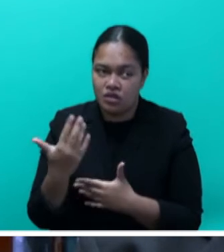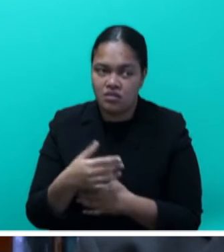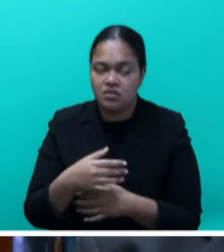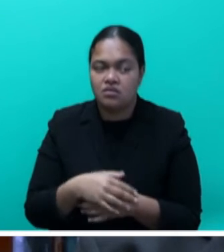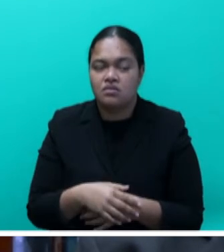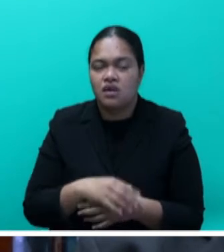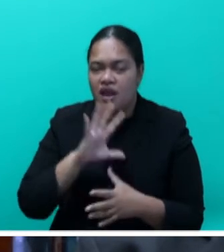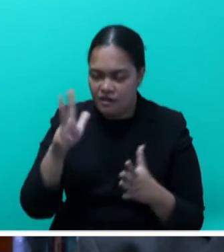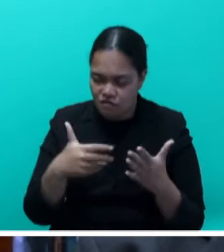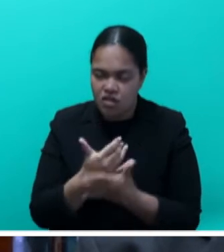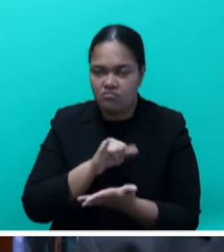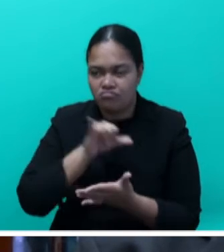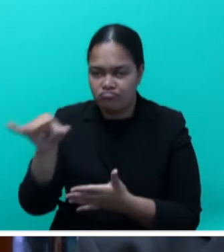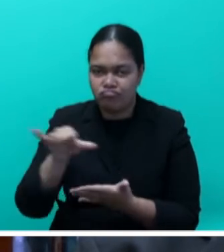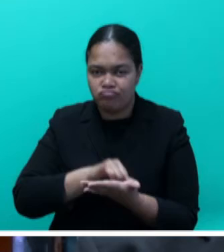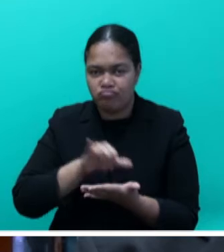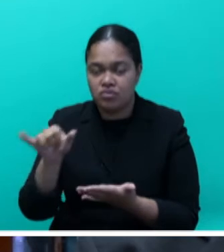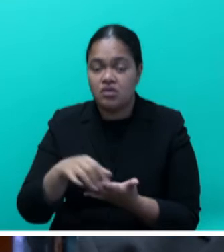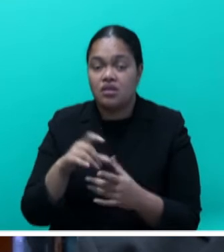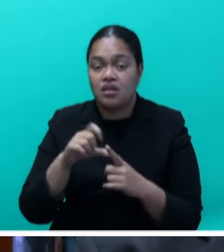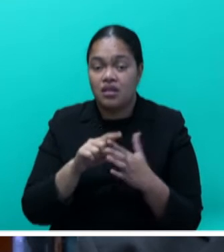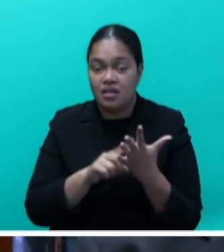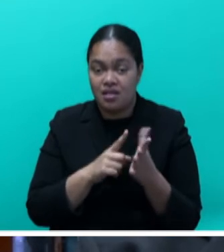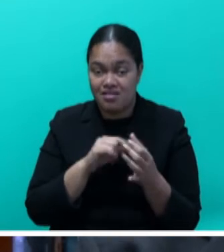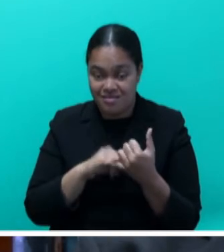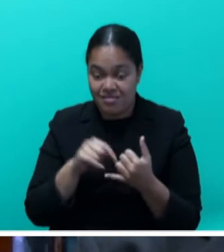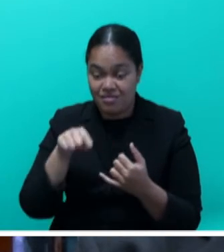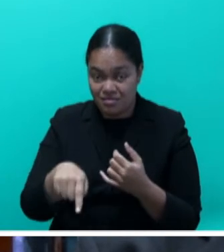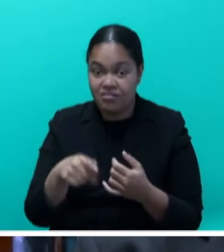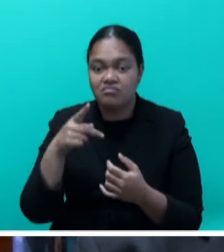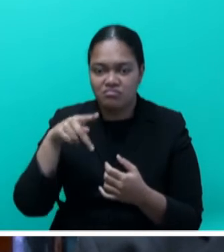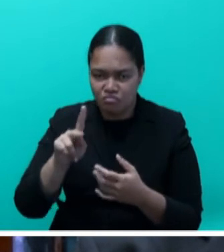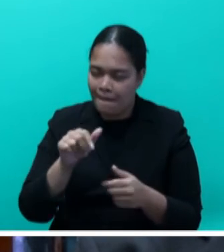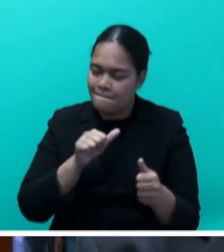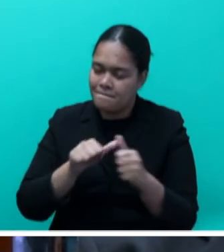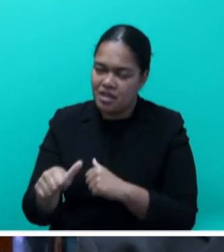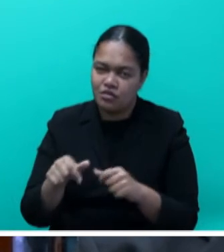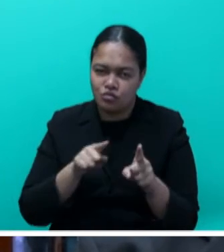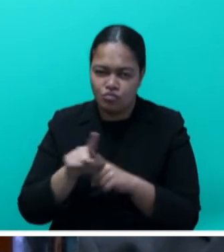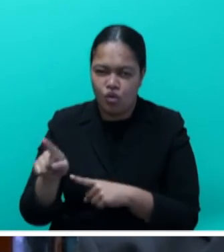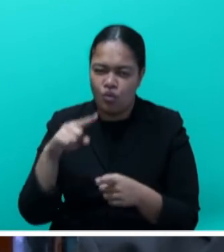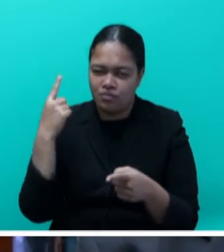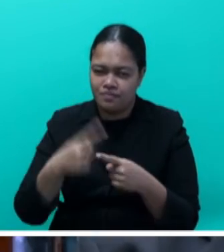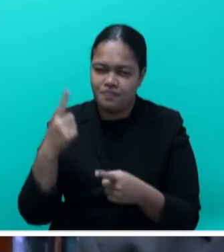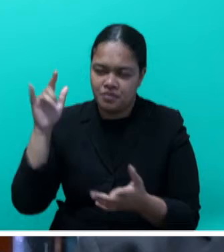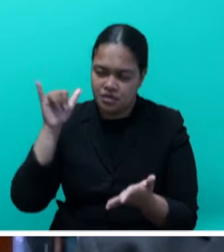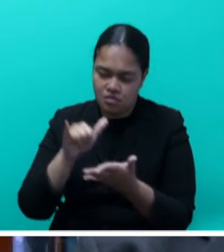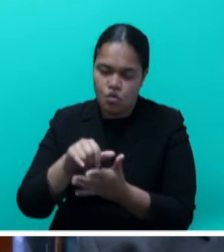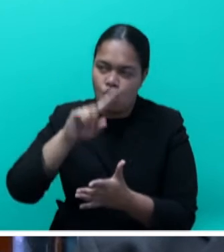flights every day. Dallas is considered one of the best and most efficient airports in the